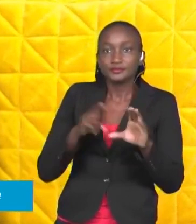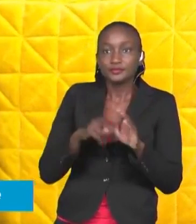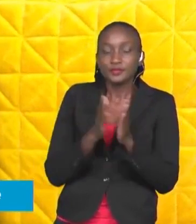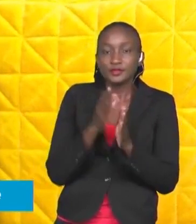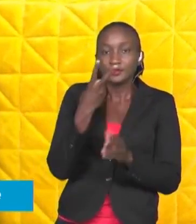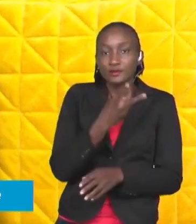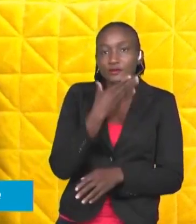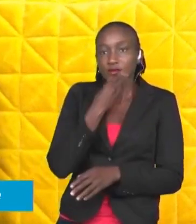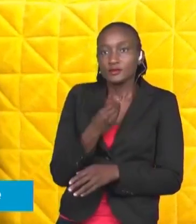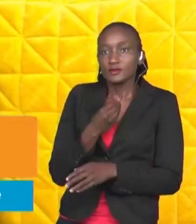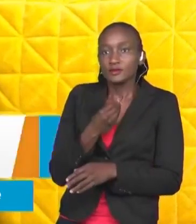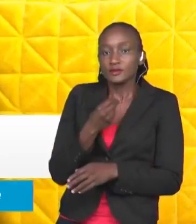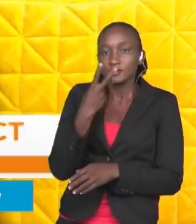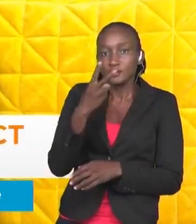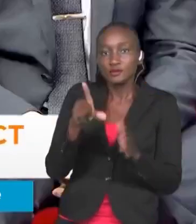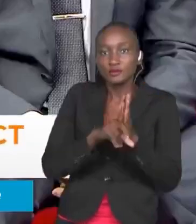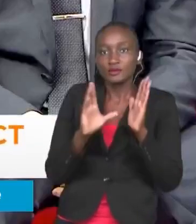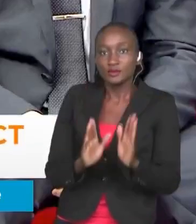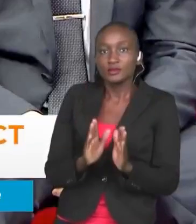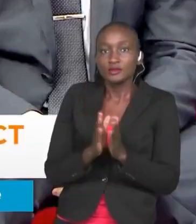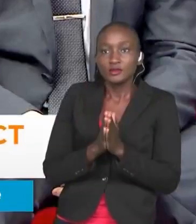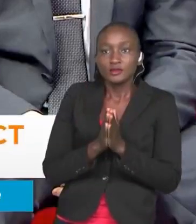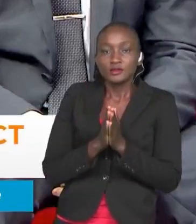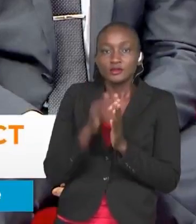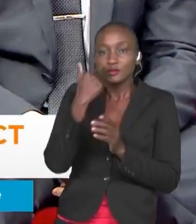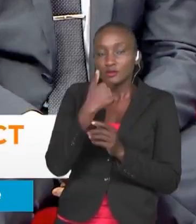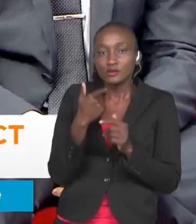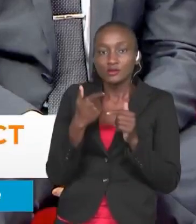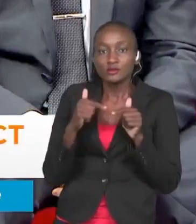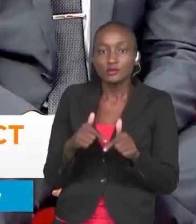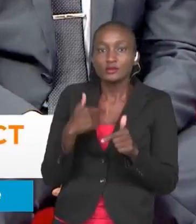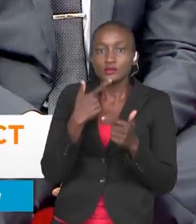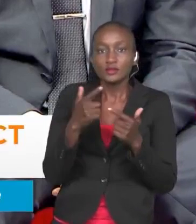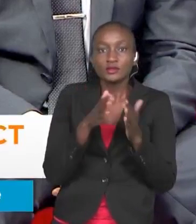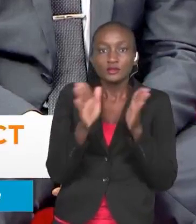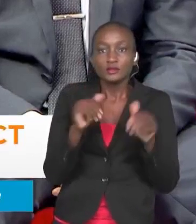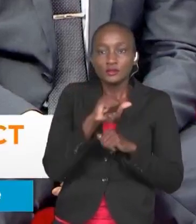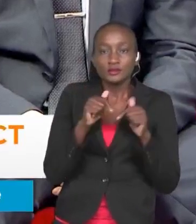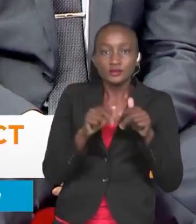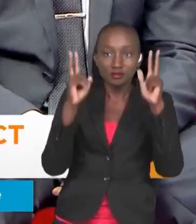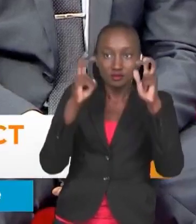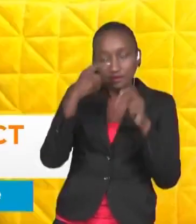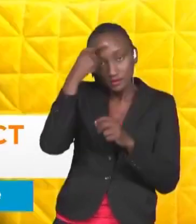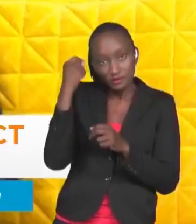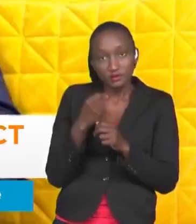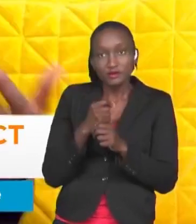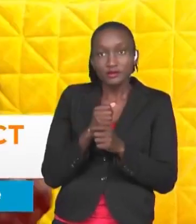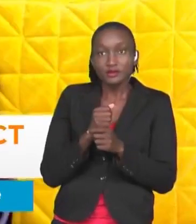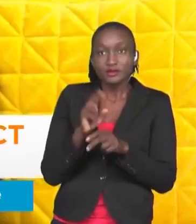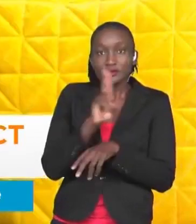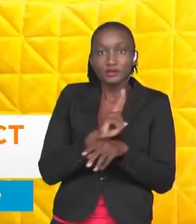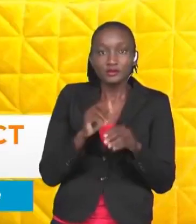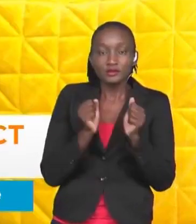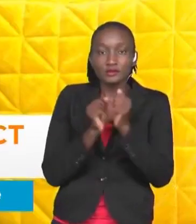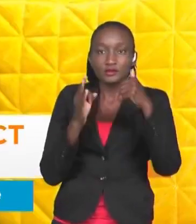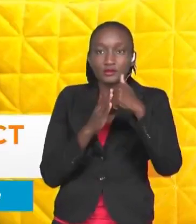two gentlemen, two young lawyers, Morara Kebaso and Marco Muga, who now will be telling us more about this issue, because now as far as we're used to 18 and